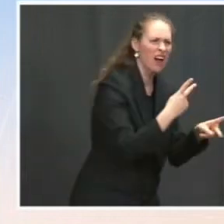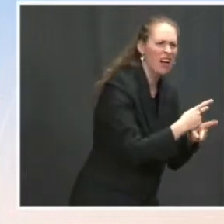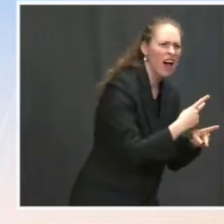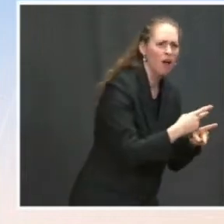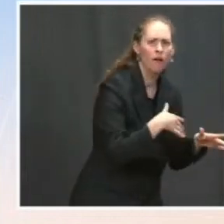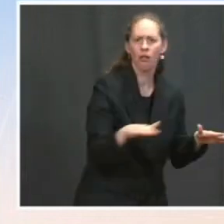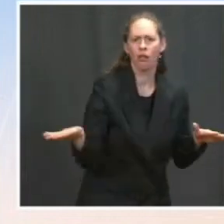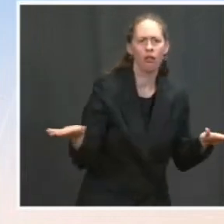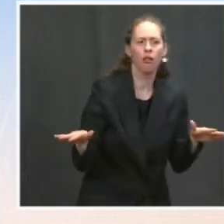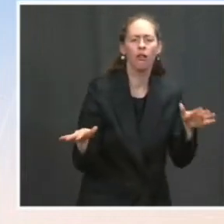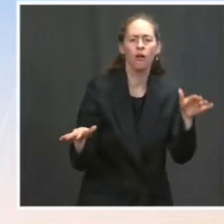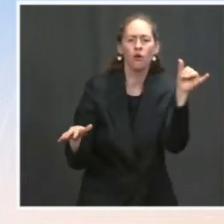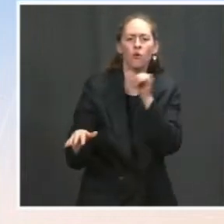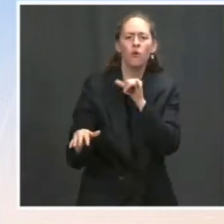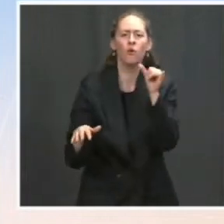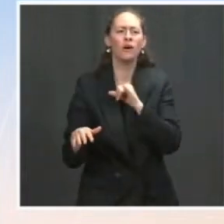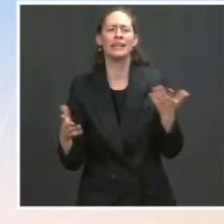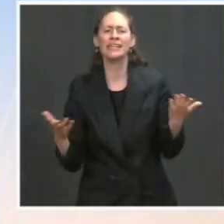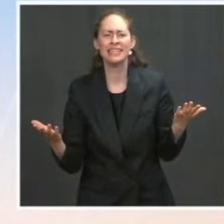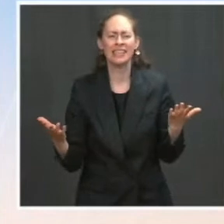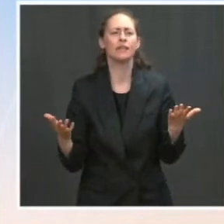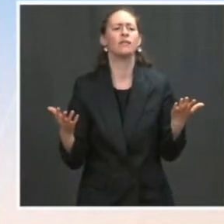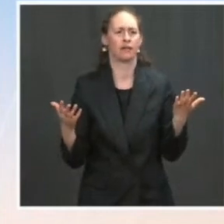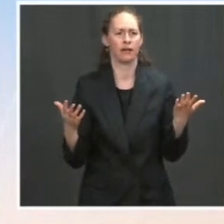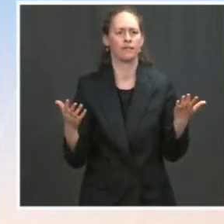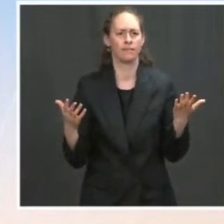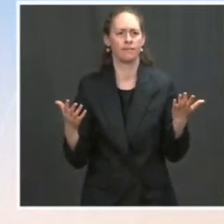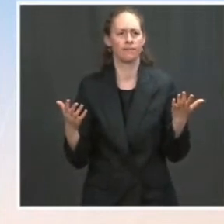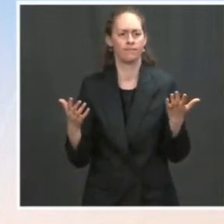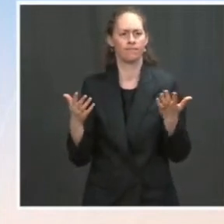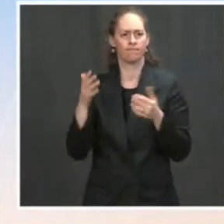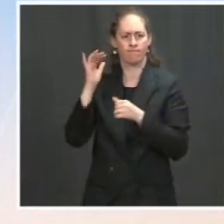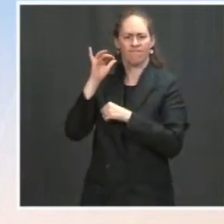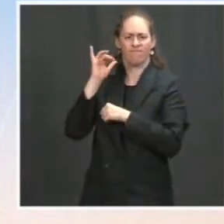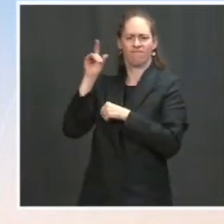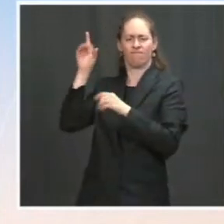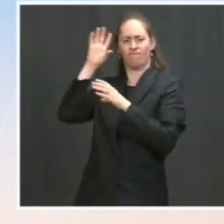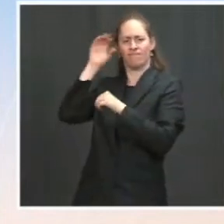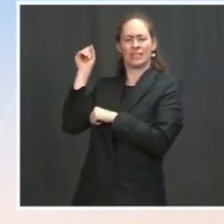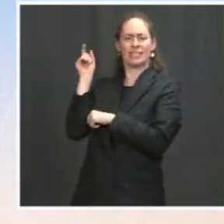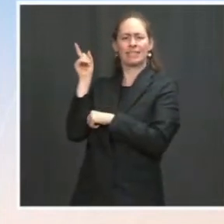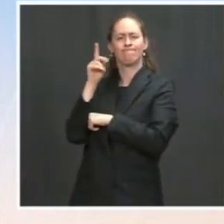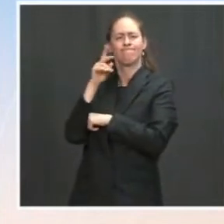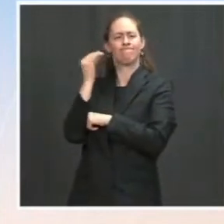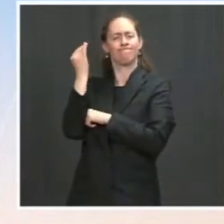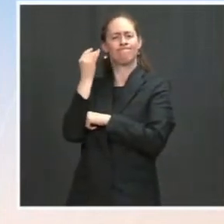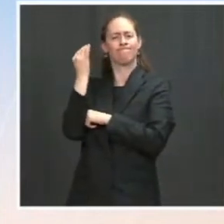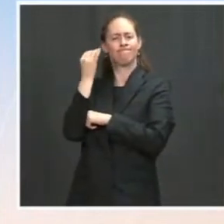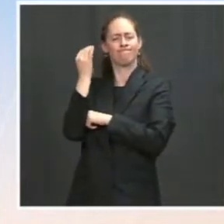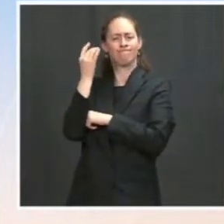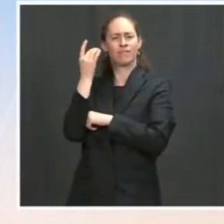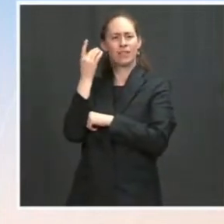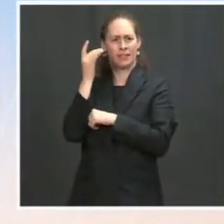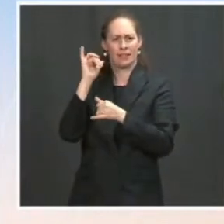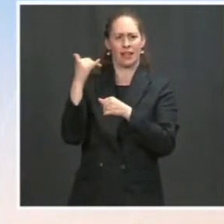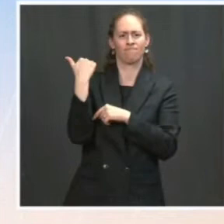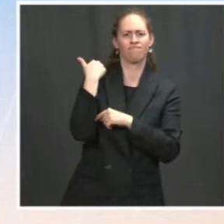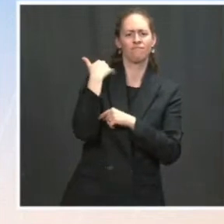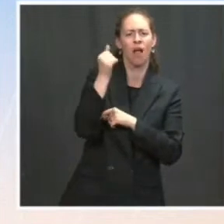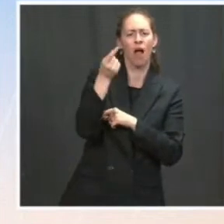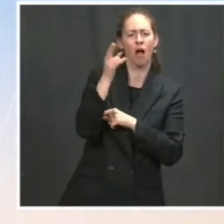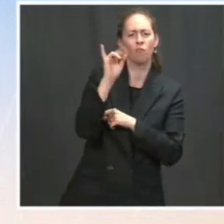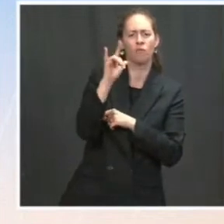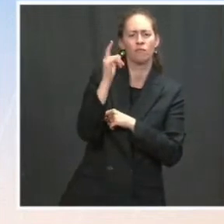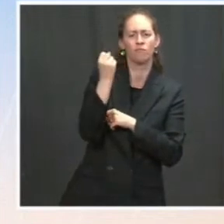president as interesting is that the week of April 12th, which is the week that the data was compiled for the April jobs report was collected, at